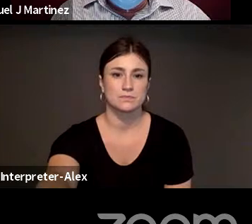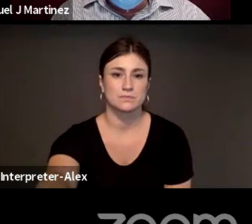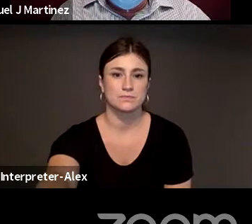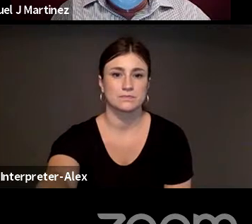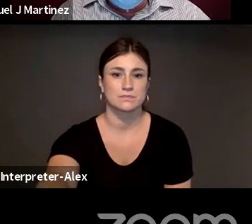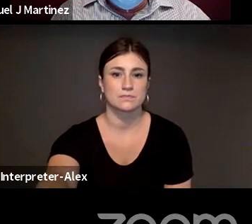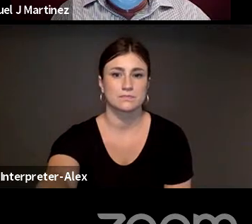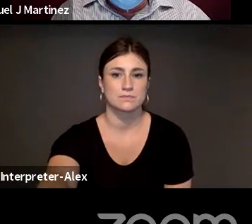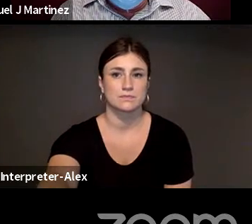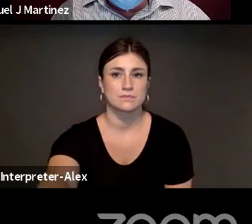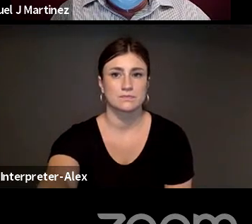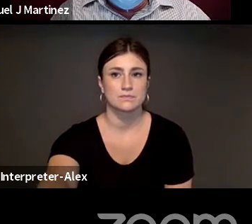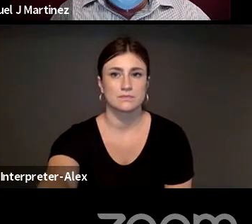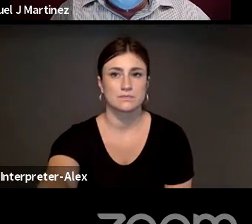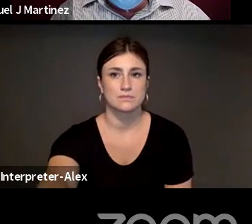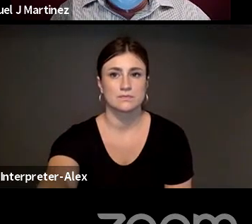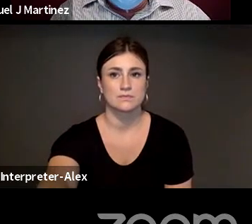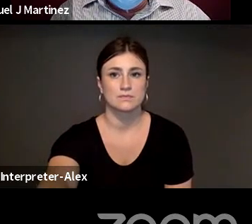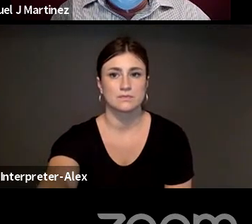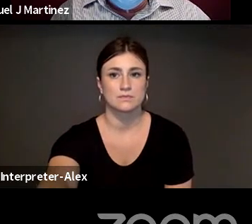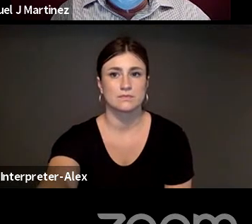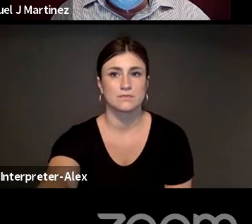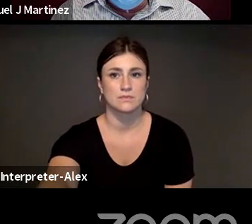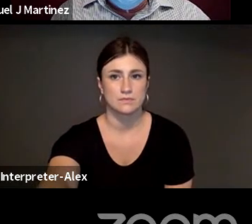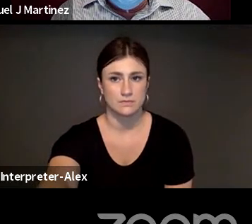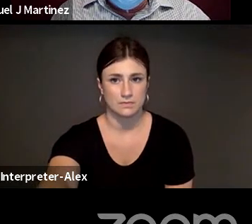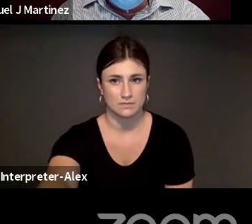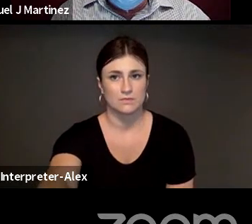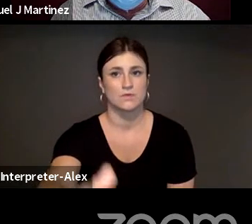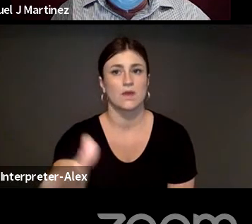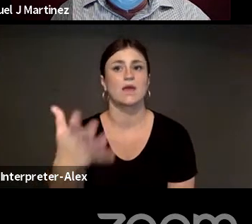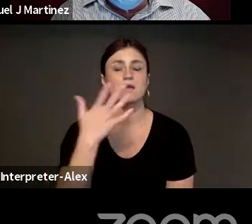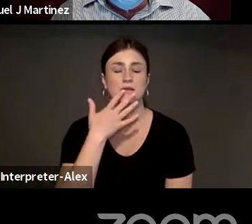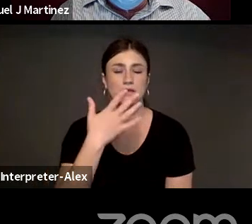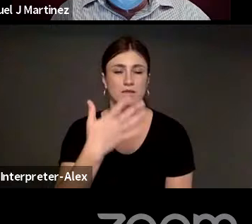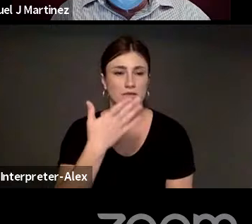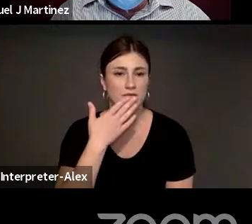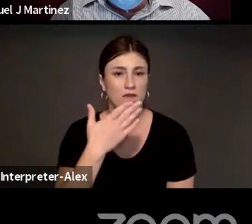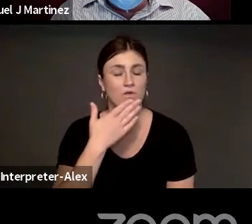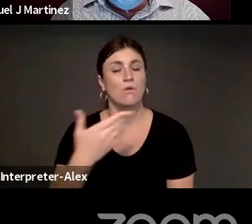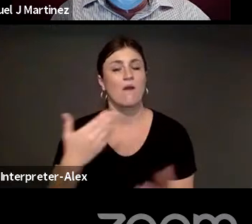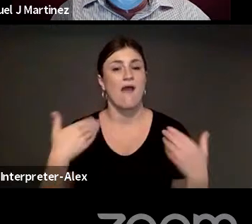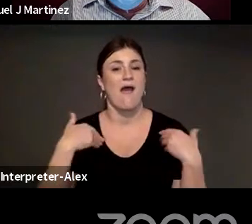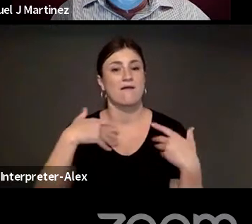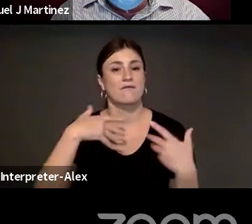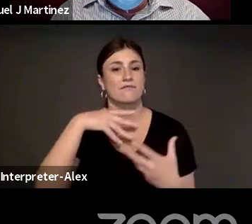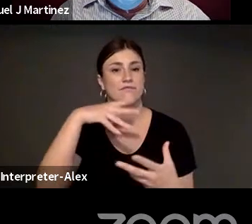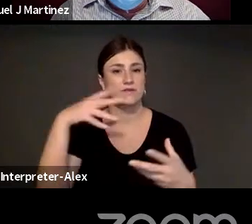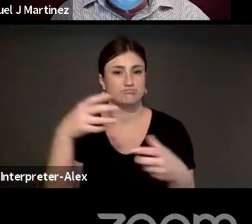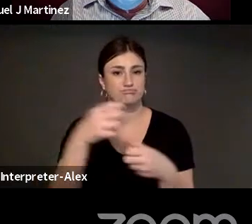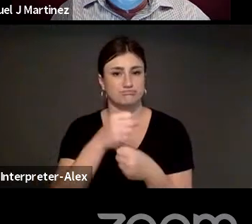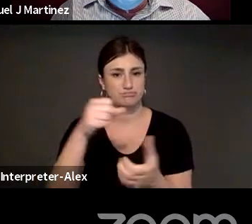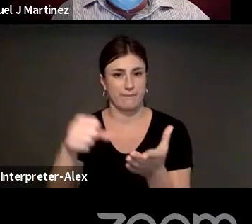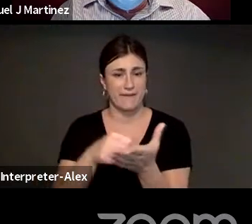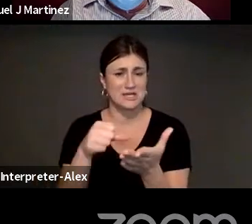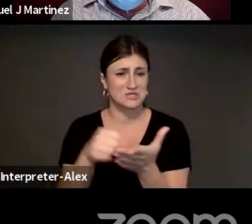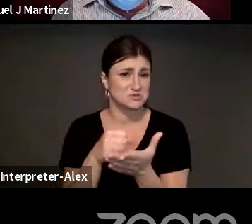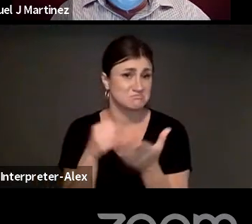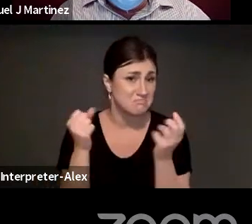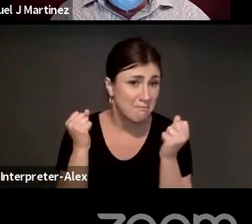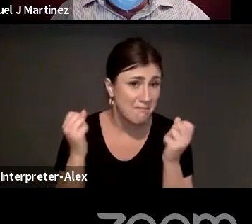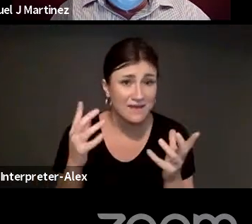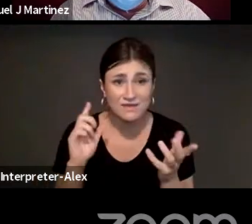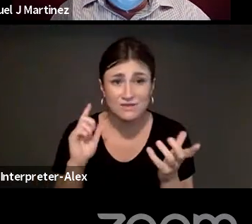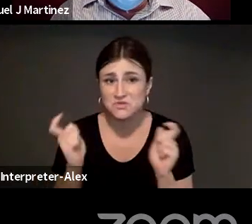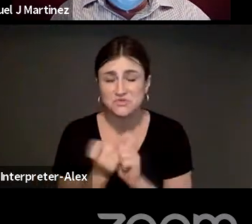Okay, so thank you. Before you is the FY22 final budget summary page. There wasn't very many changes to what we